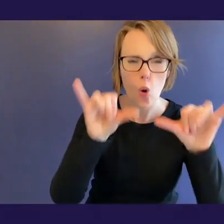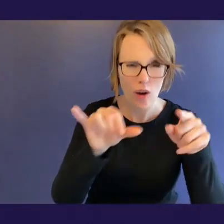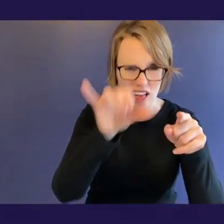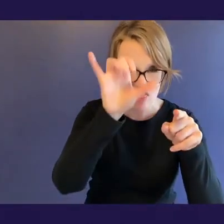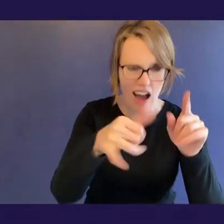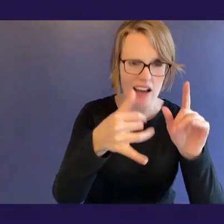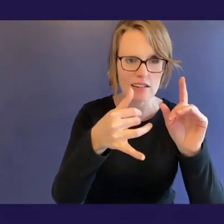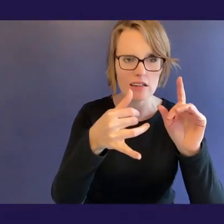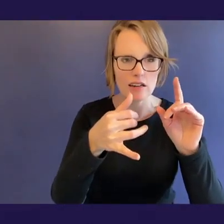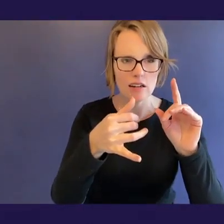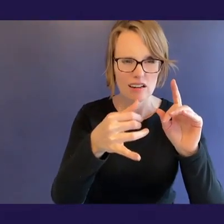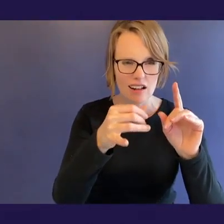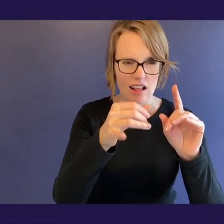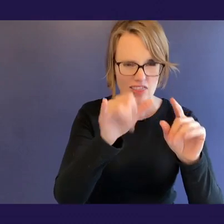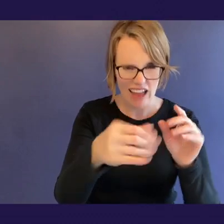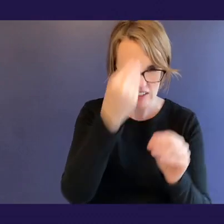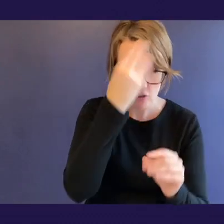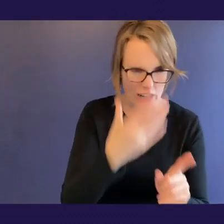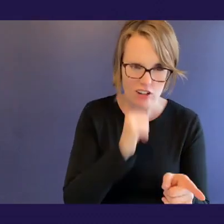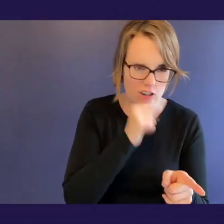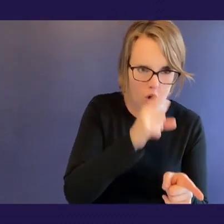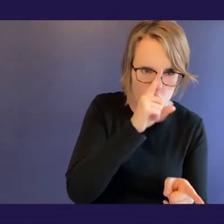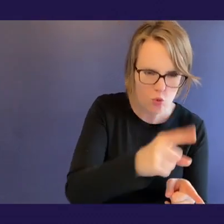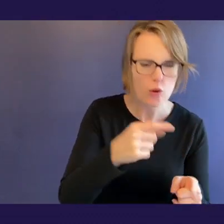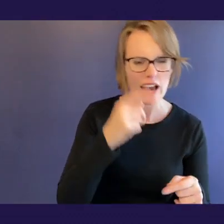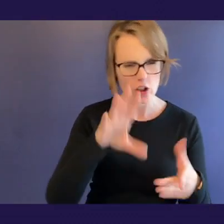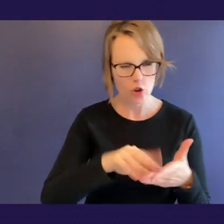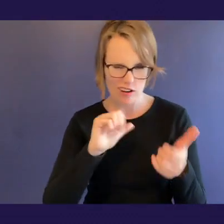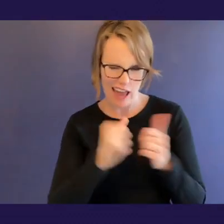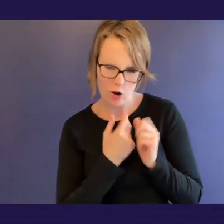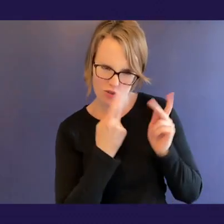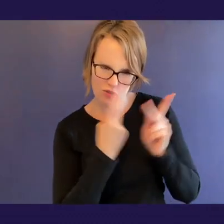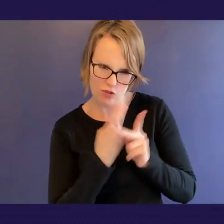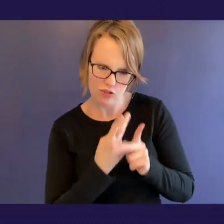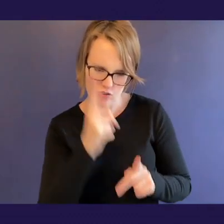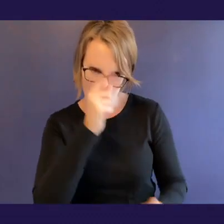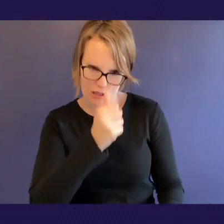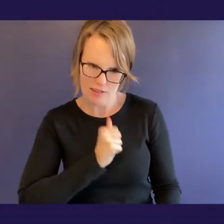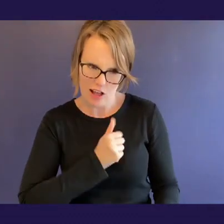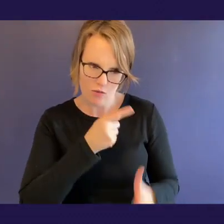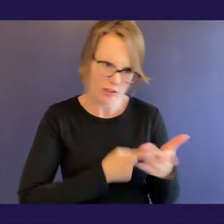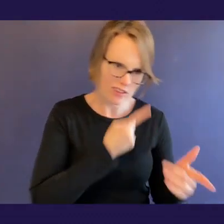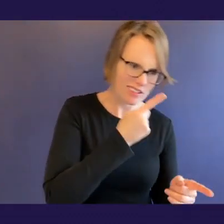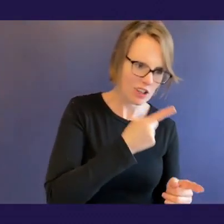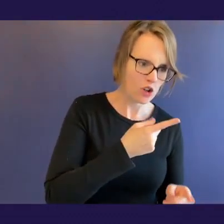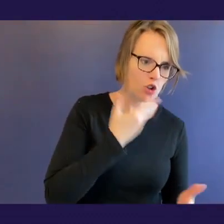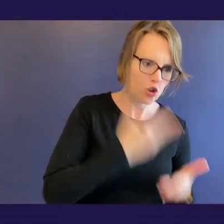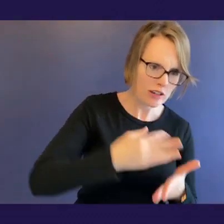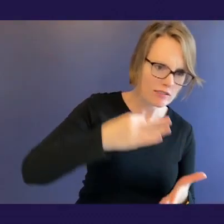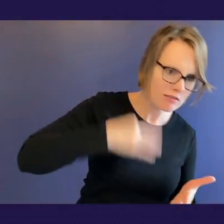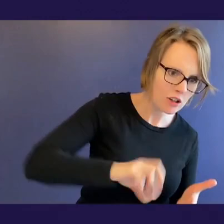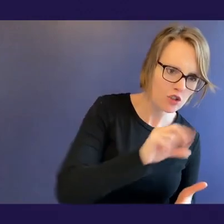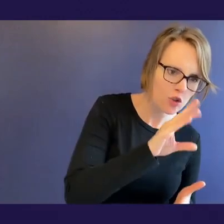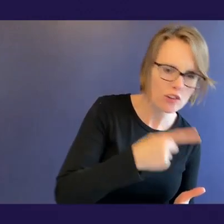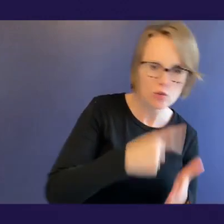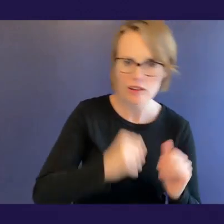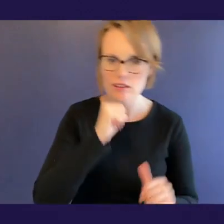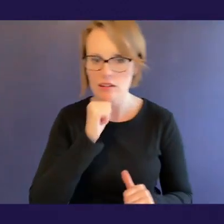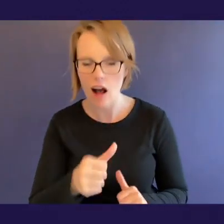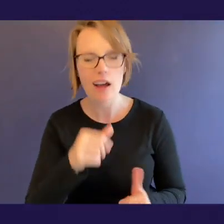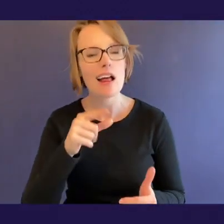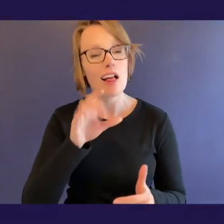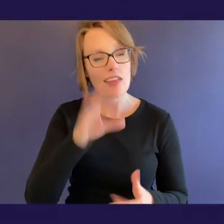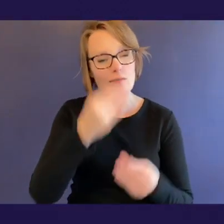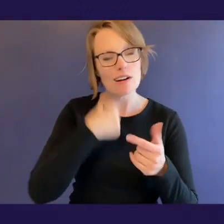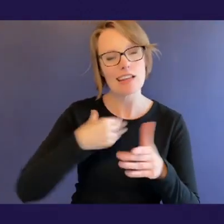about kind of our interventions to address the mis-disinformation landscape. But it is just one of a suite of interventions